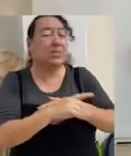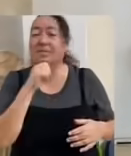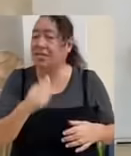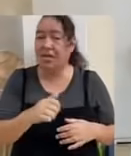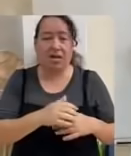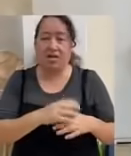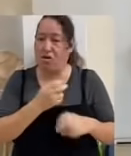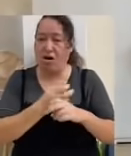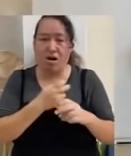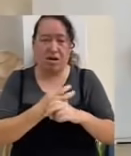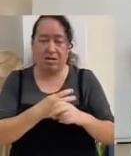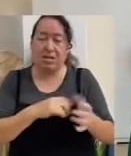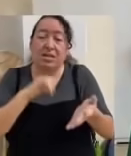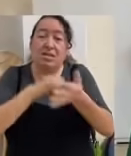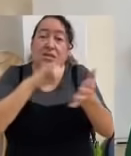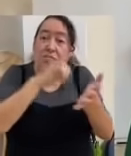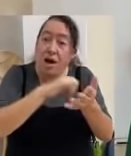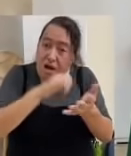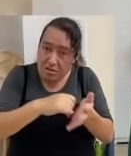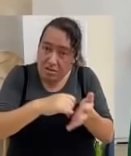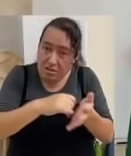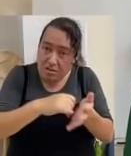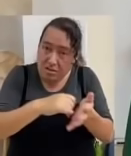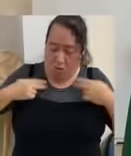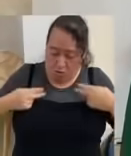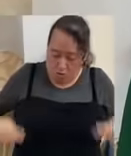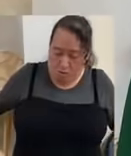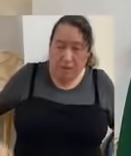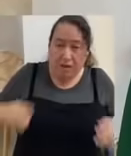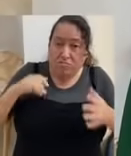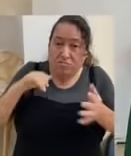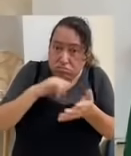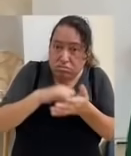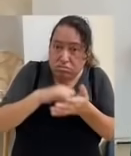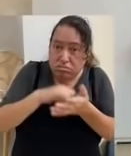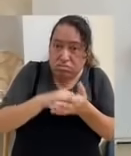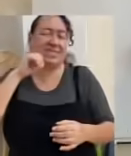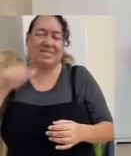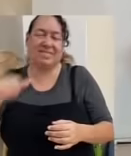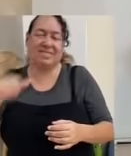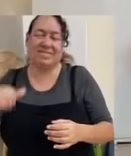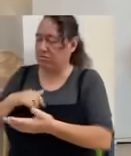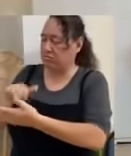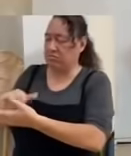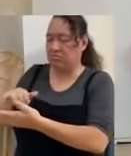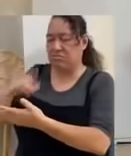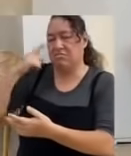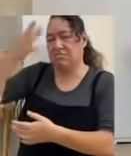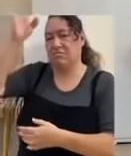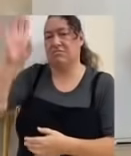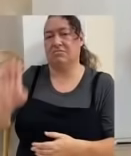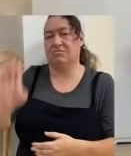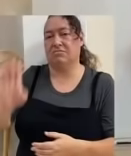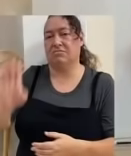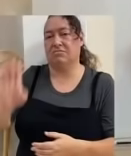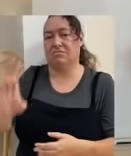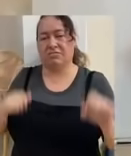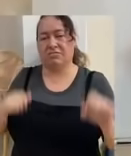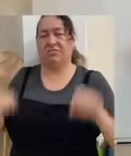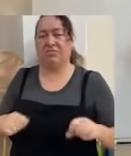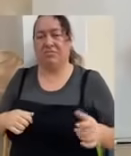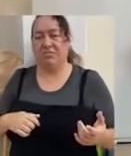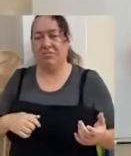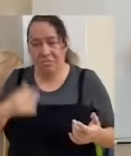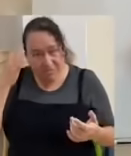it's impossible for human beings, but it's not impossible for God. It is possible for God. That's why we come to